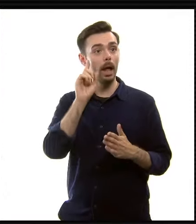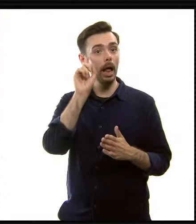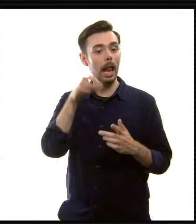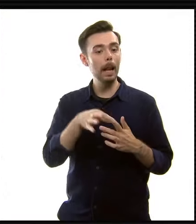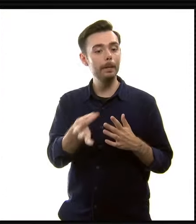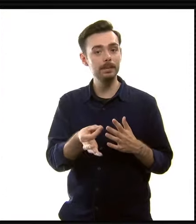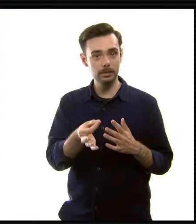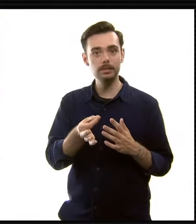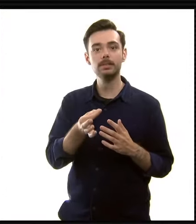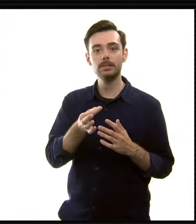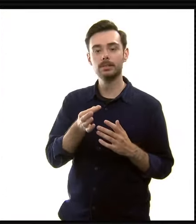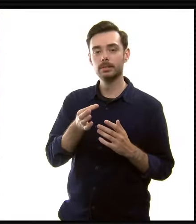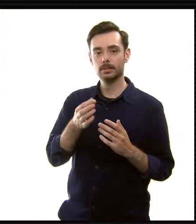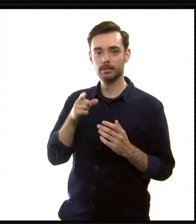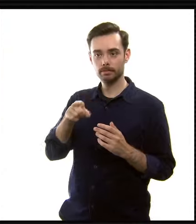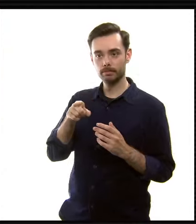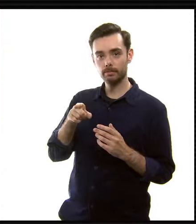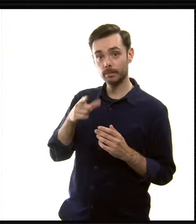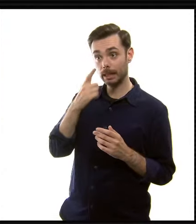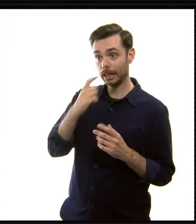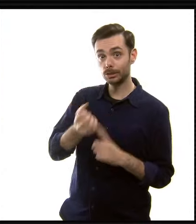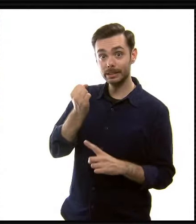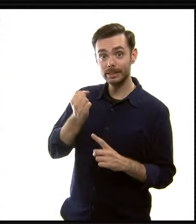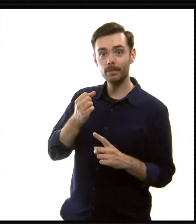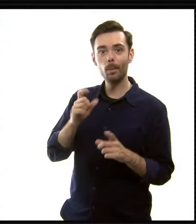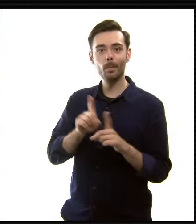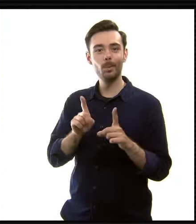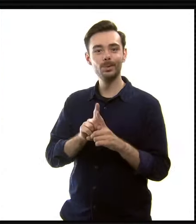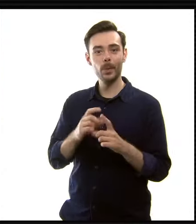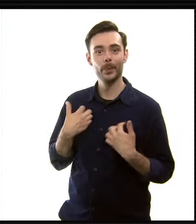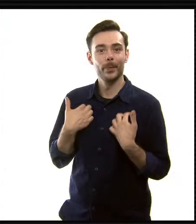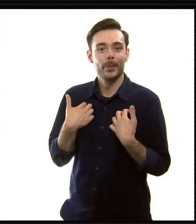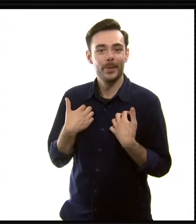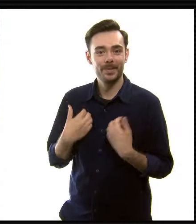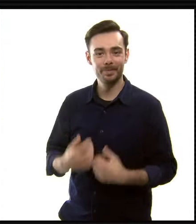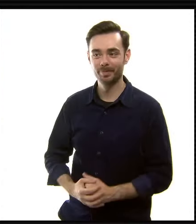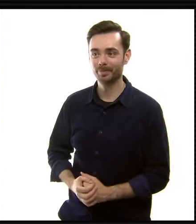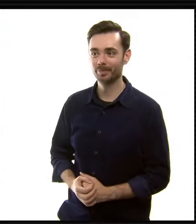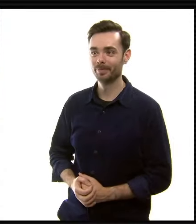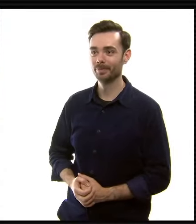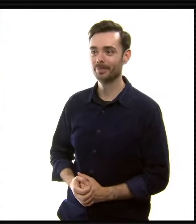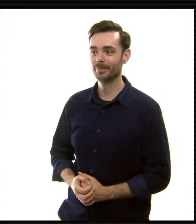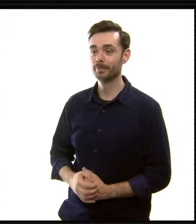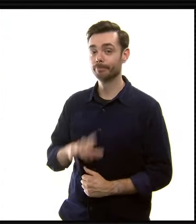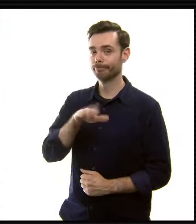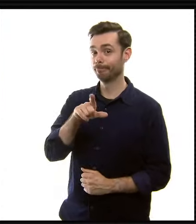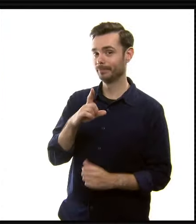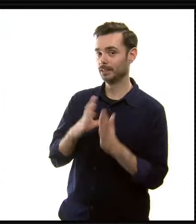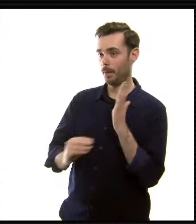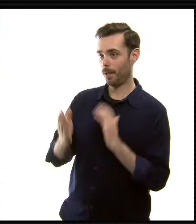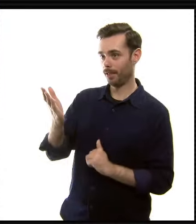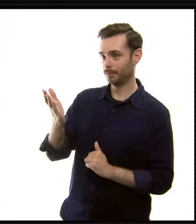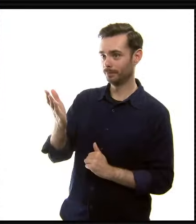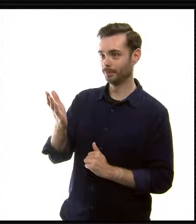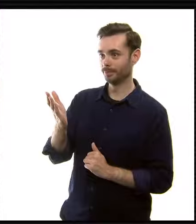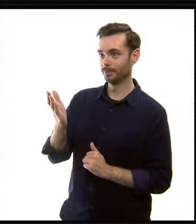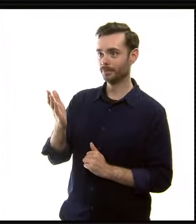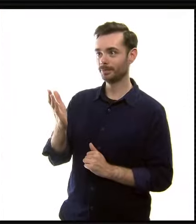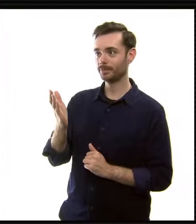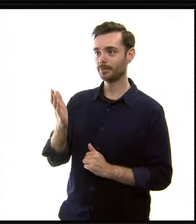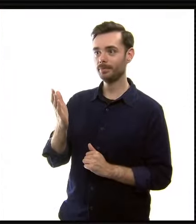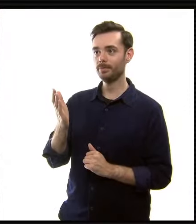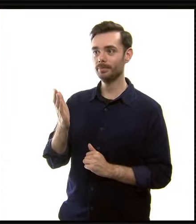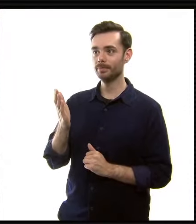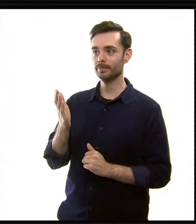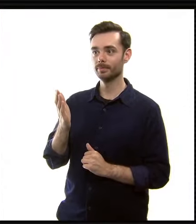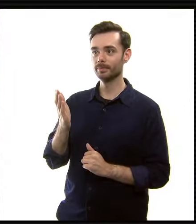creativity as possible, no matter what LEGO set it's in. For example, one of the shields we made in the first Art of Battle pack from